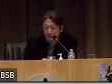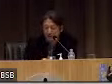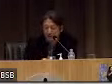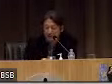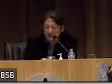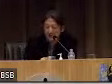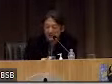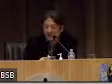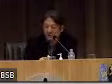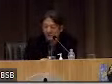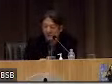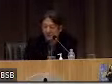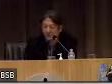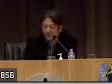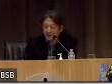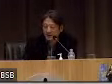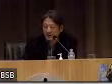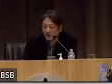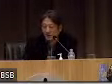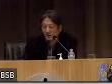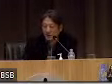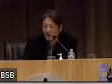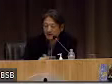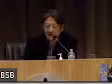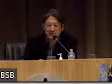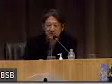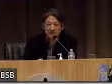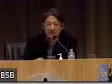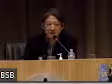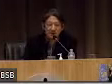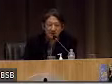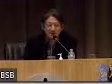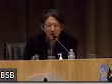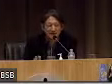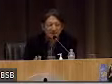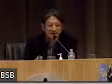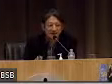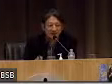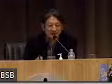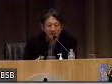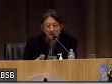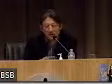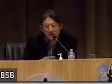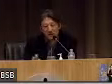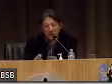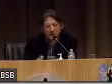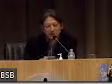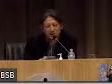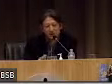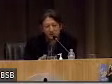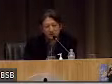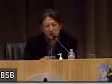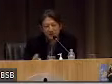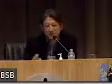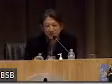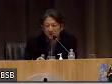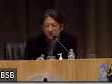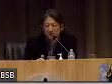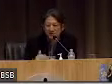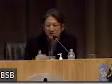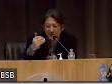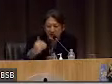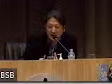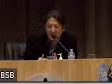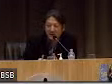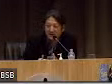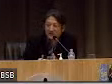to identify the procedures of the primary care and the elective. What is the historical series? What is